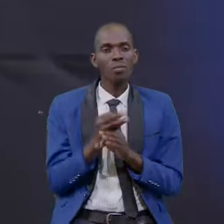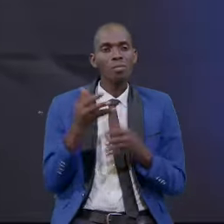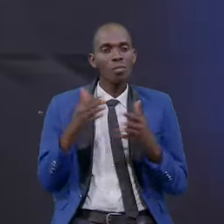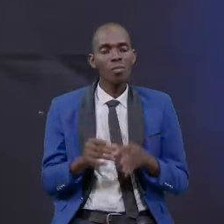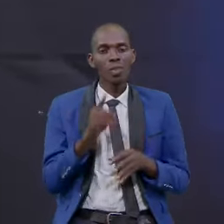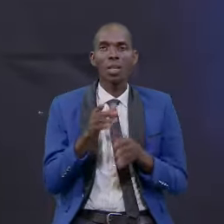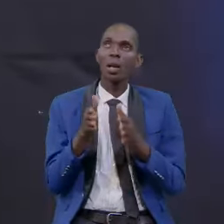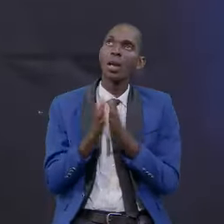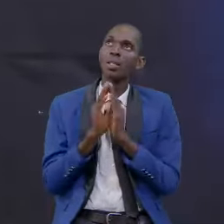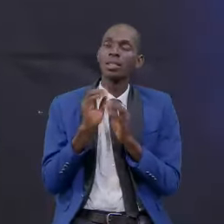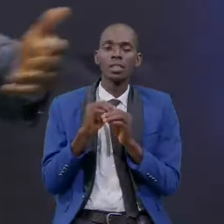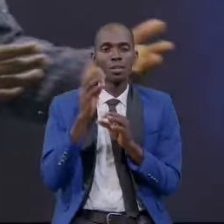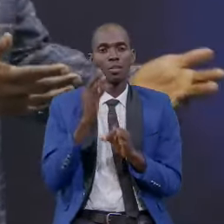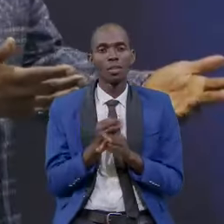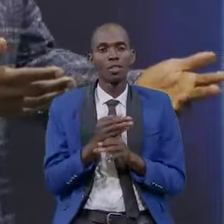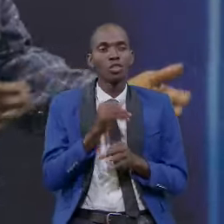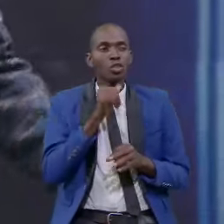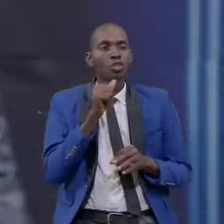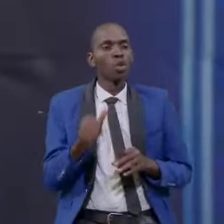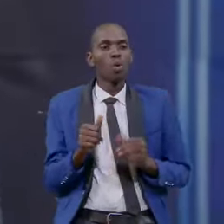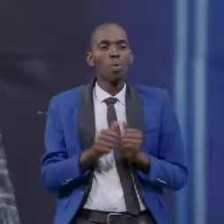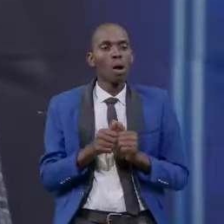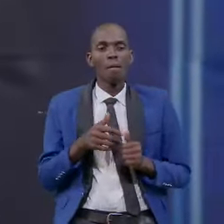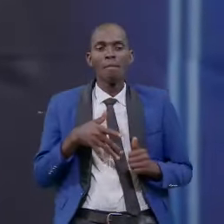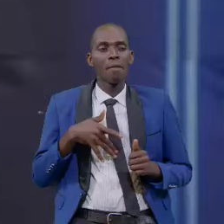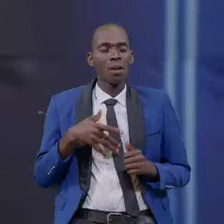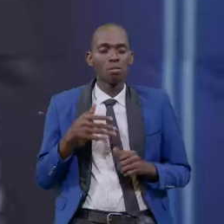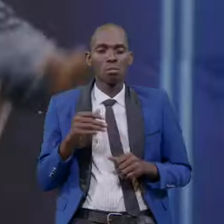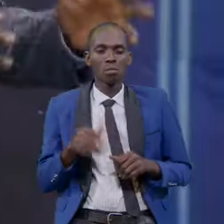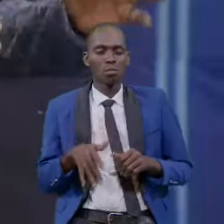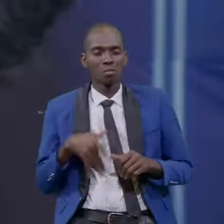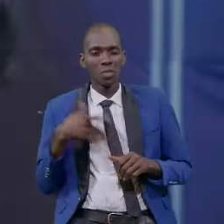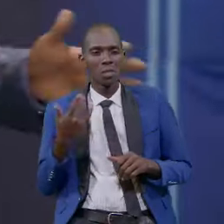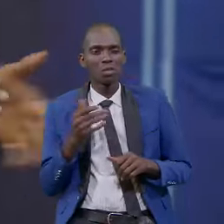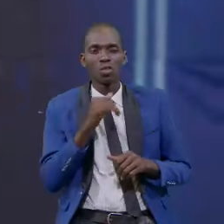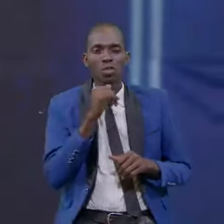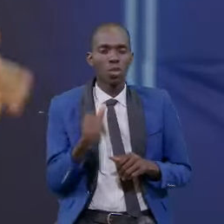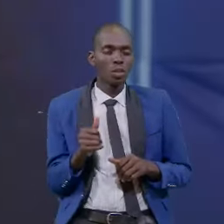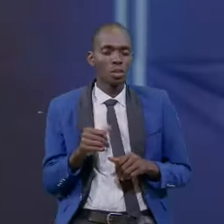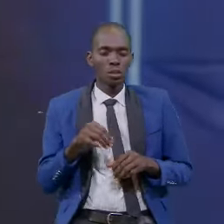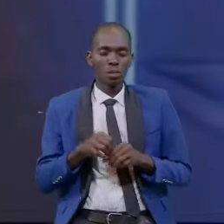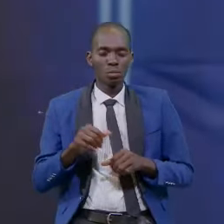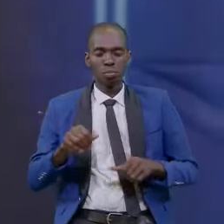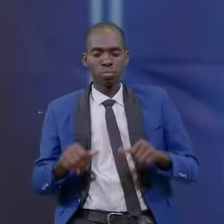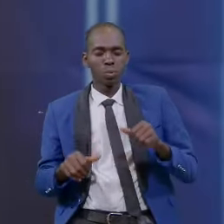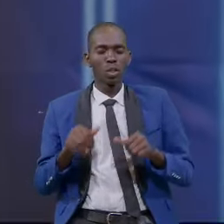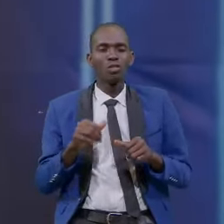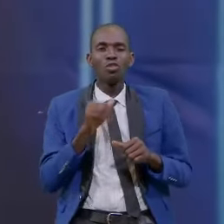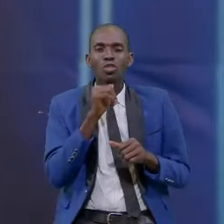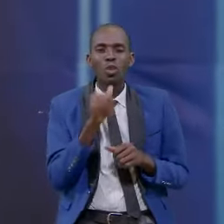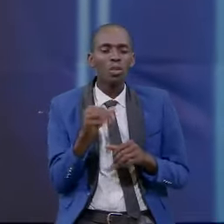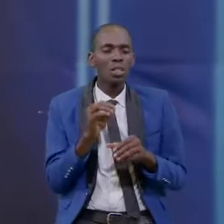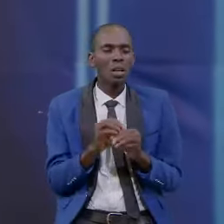in faith. Not with feeling, in faith. Let him ask in faith, not in